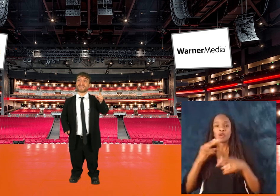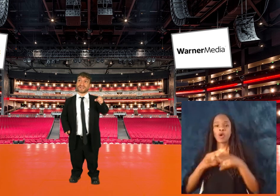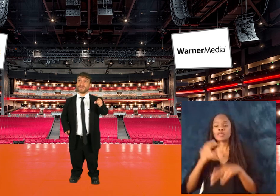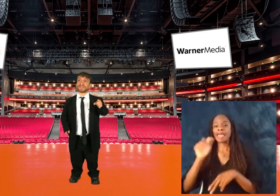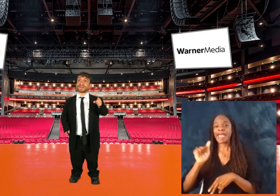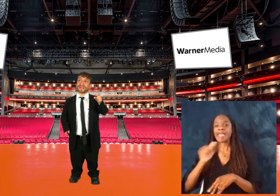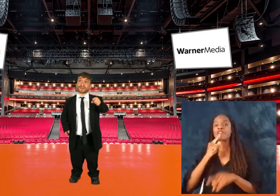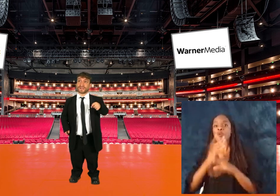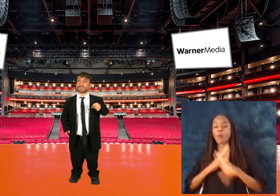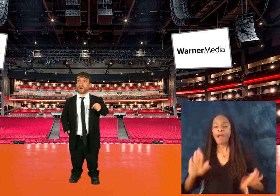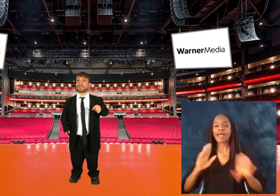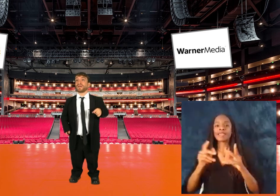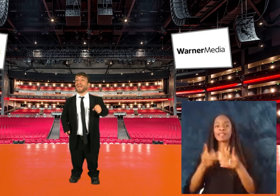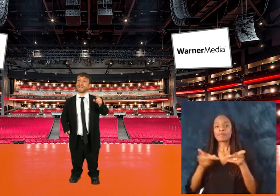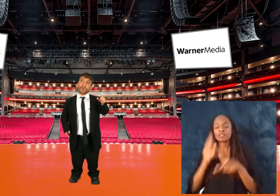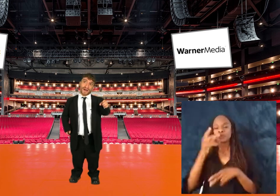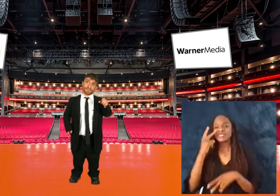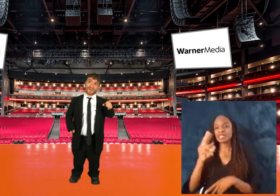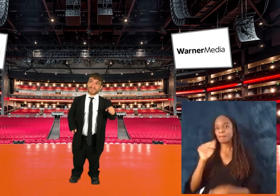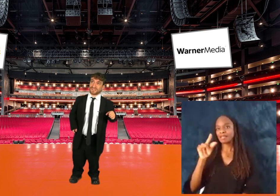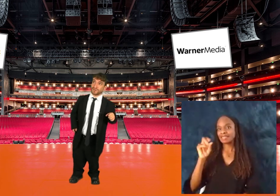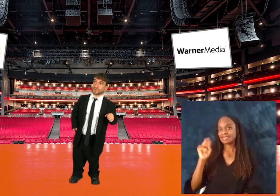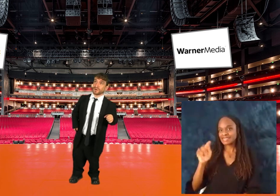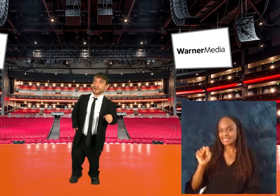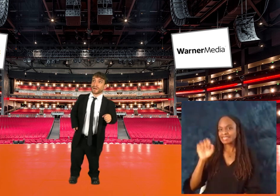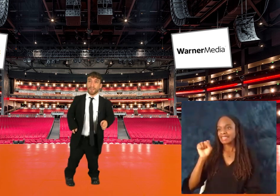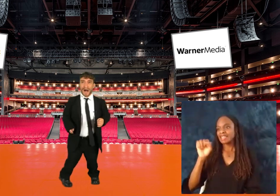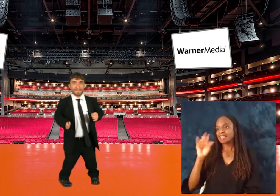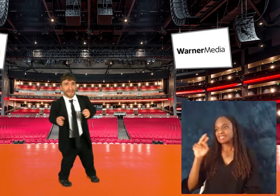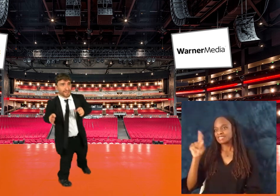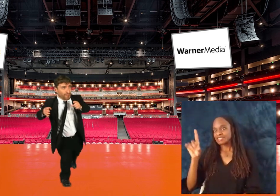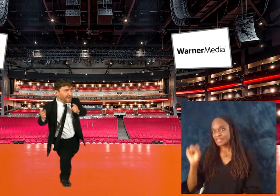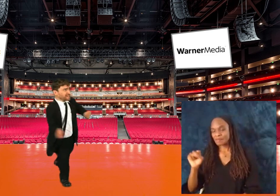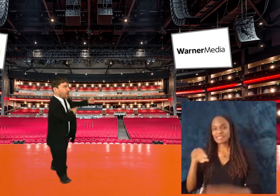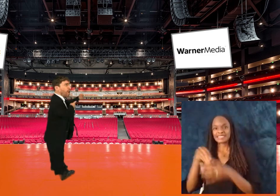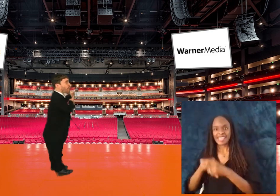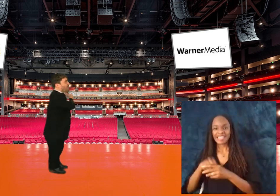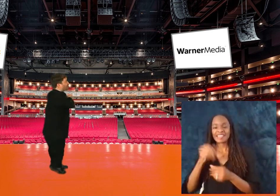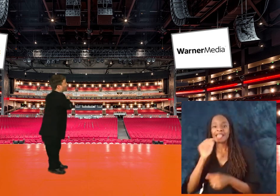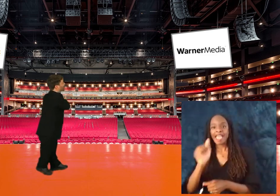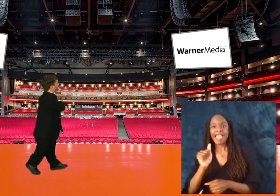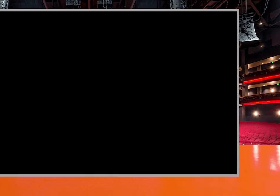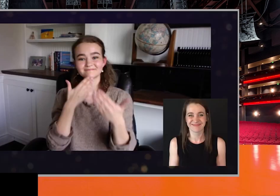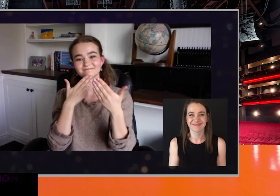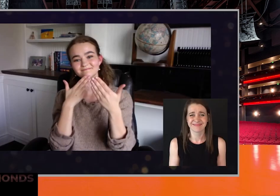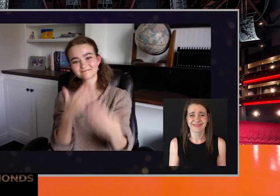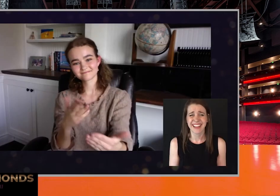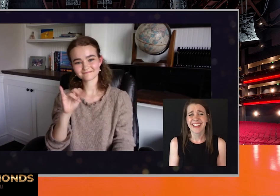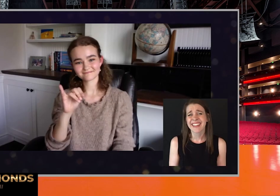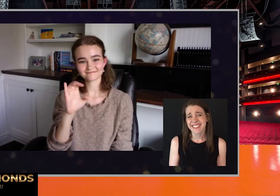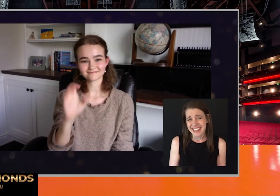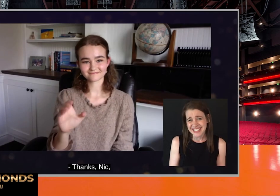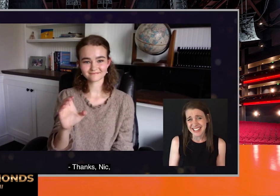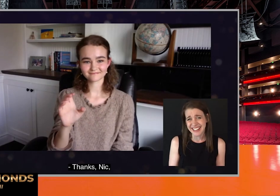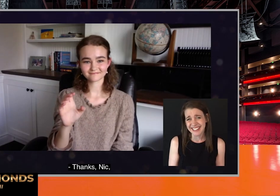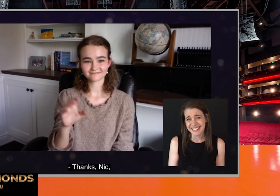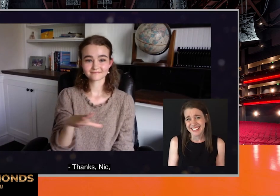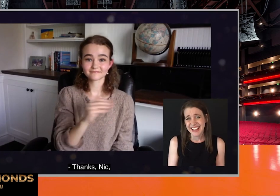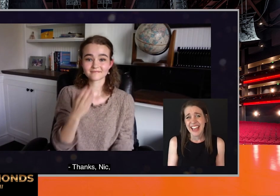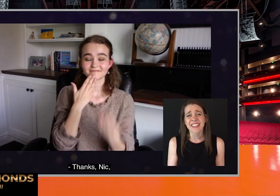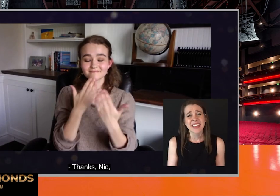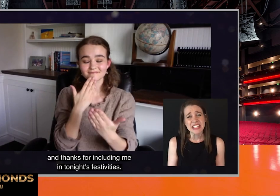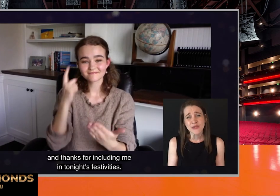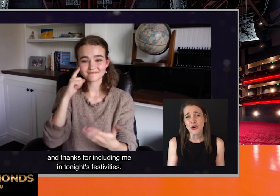see Millicent Simmonds later this month in A Quiet Place 2. Come on, Millie, bring us home. Thanks,